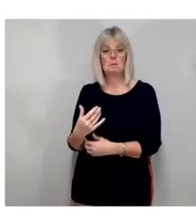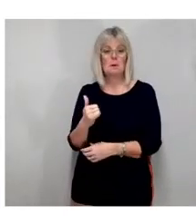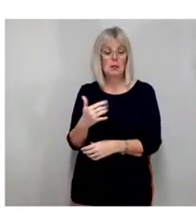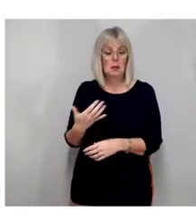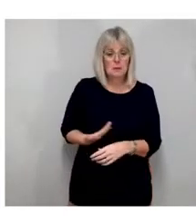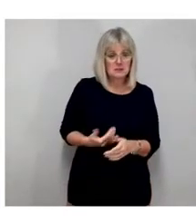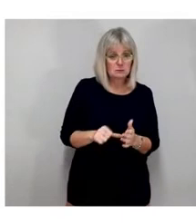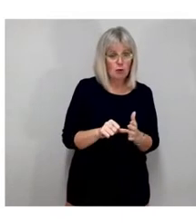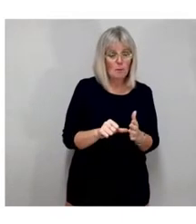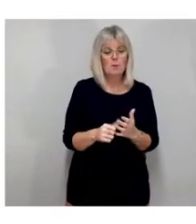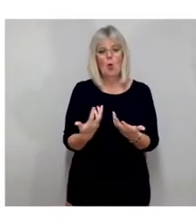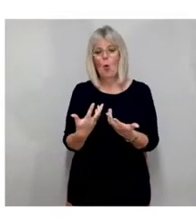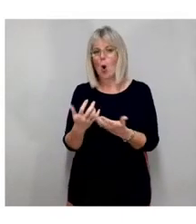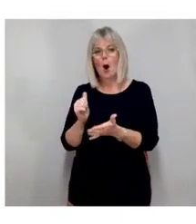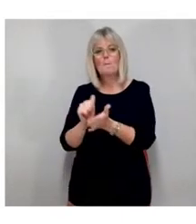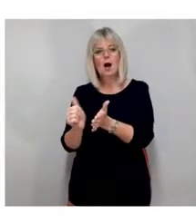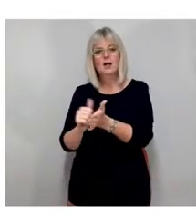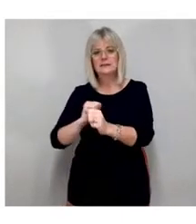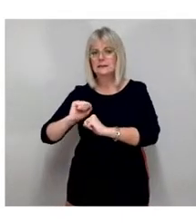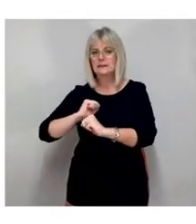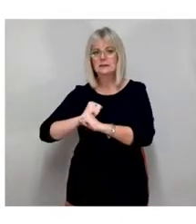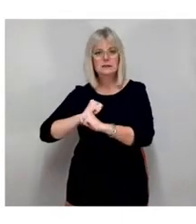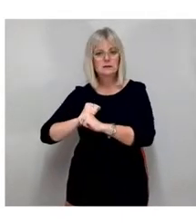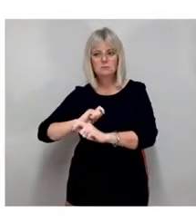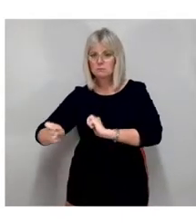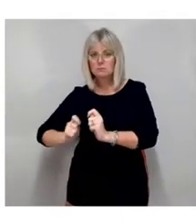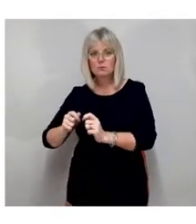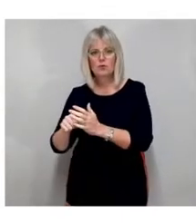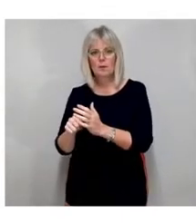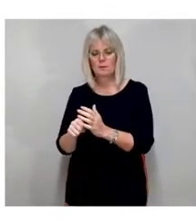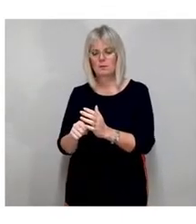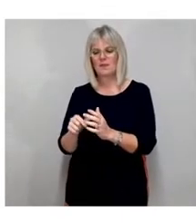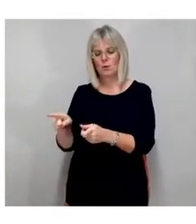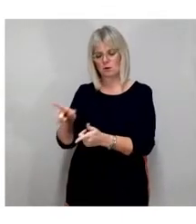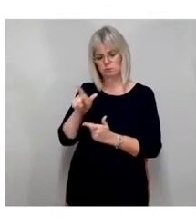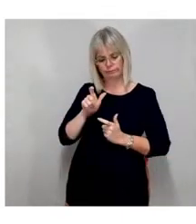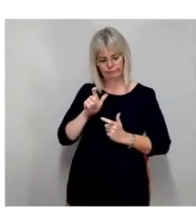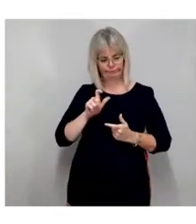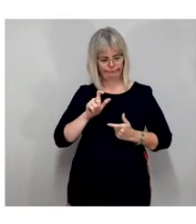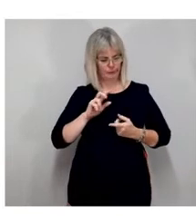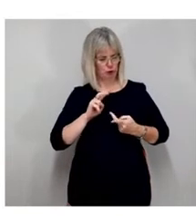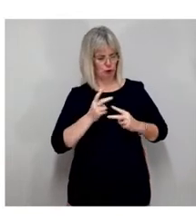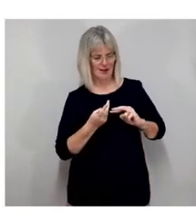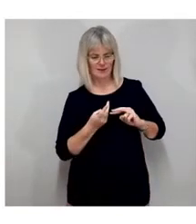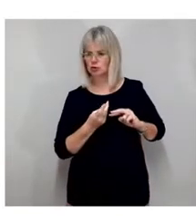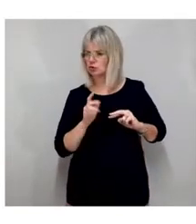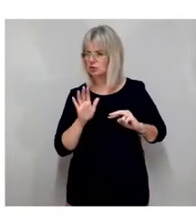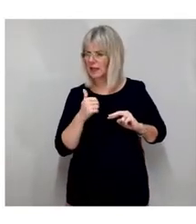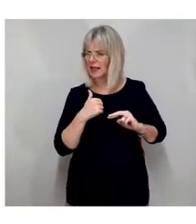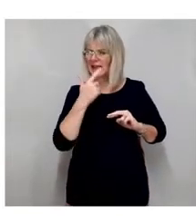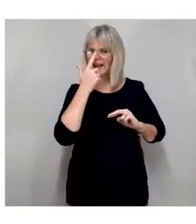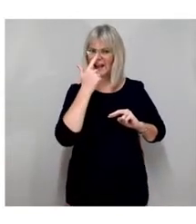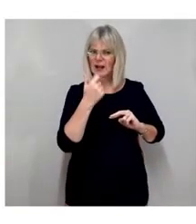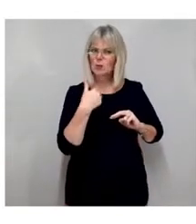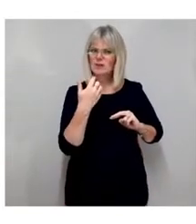it to answer not just the question we originally asked, but a different question. Can we achieve something else through this work that will make